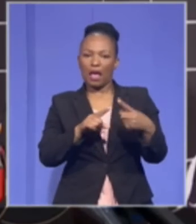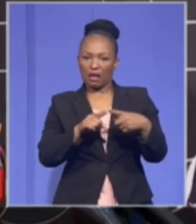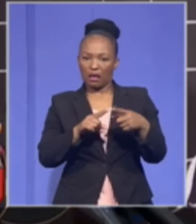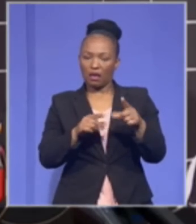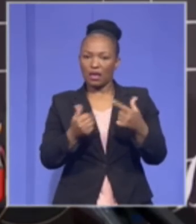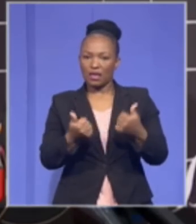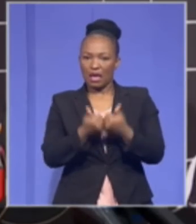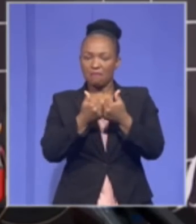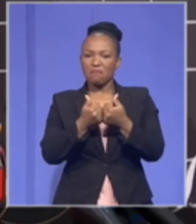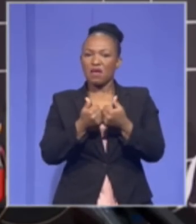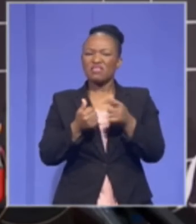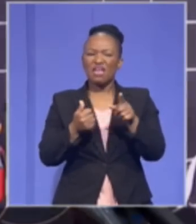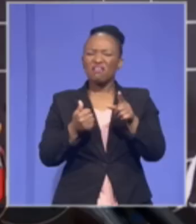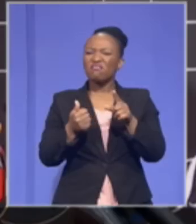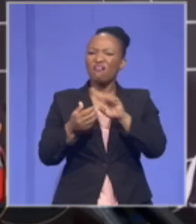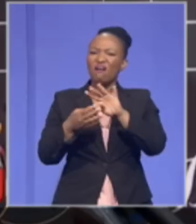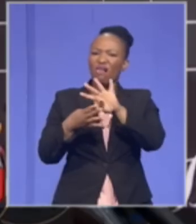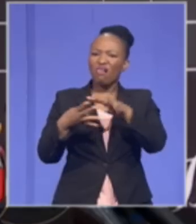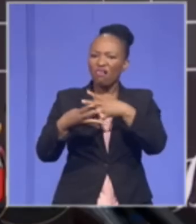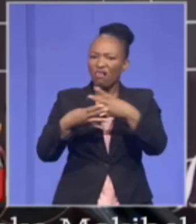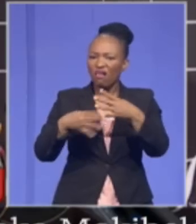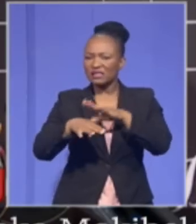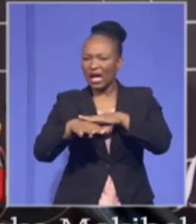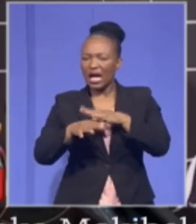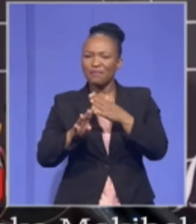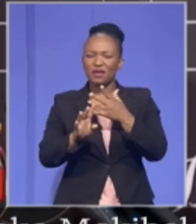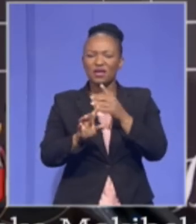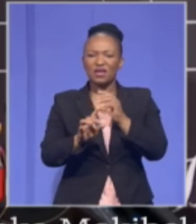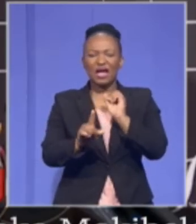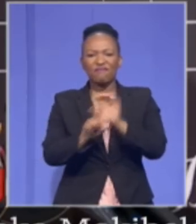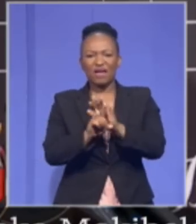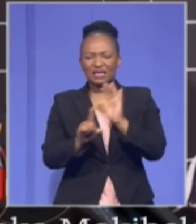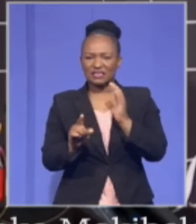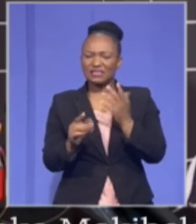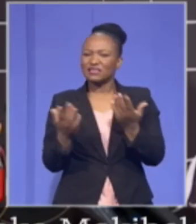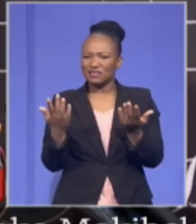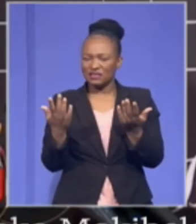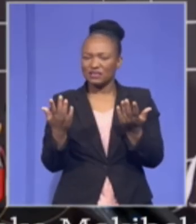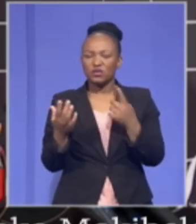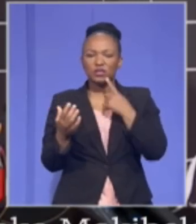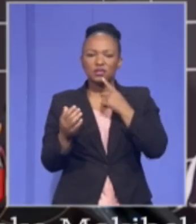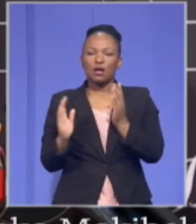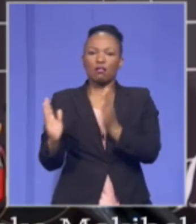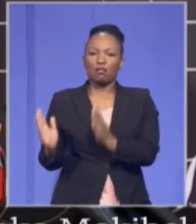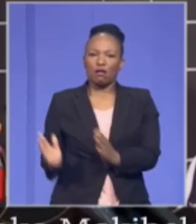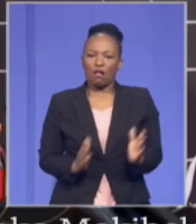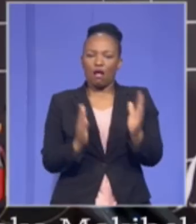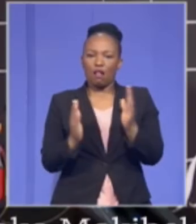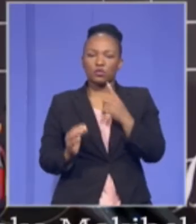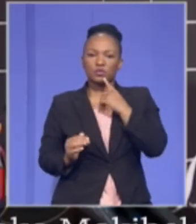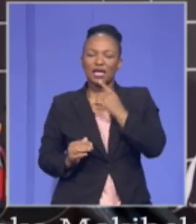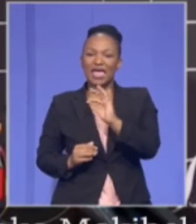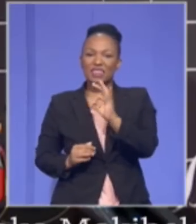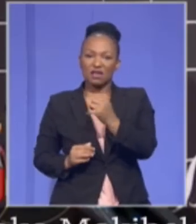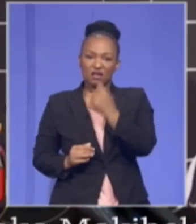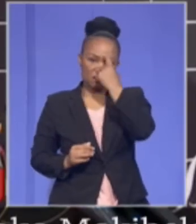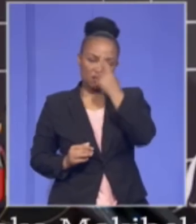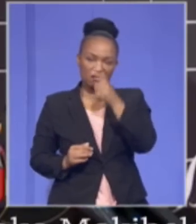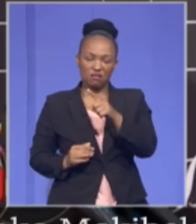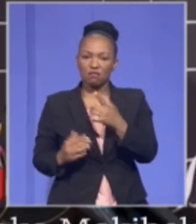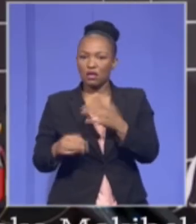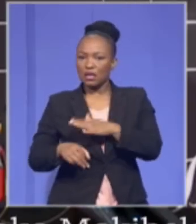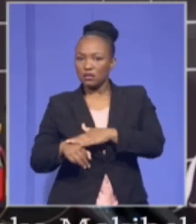day routine, because you would say in preparation for a match, you say the match is at 3 o'clock. What